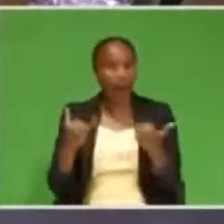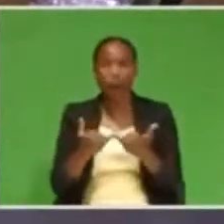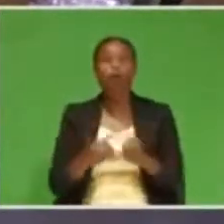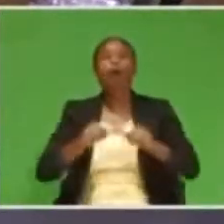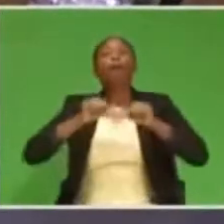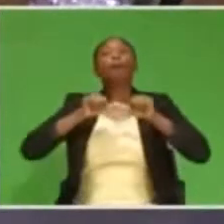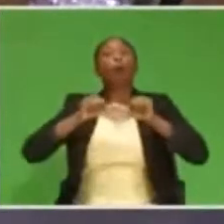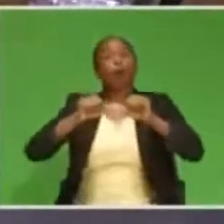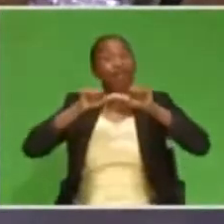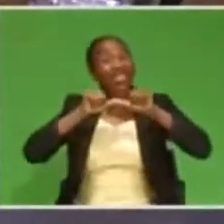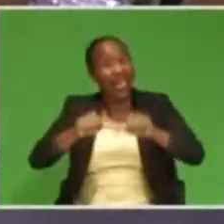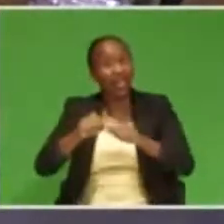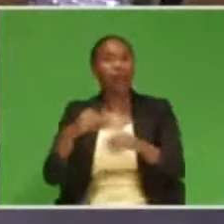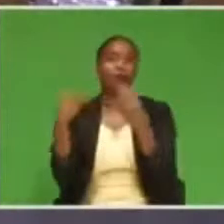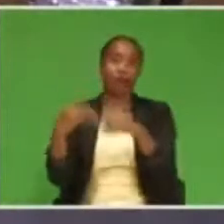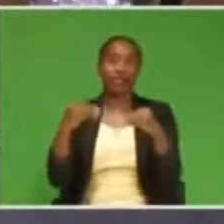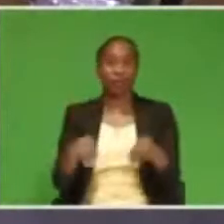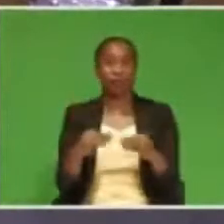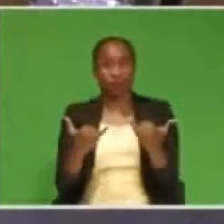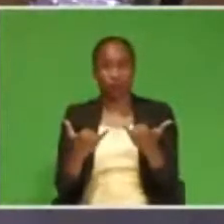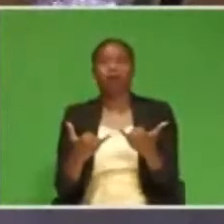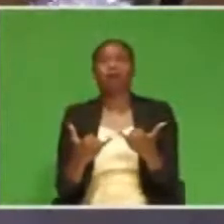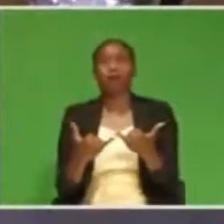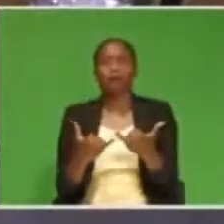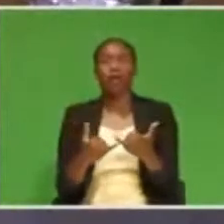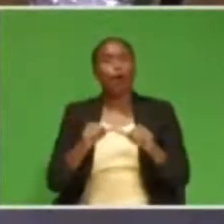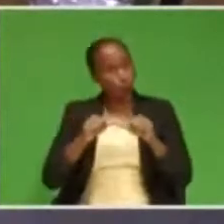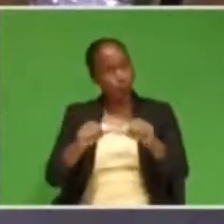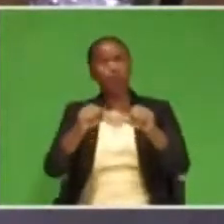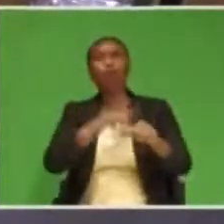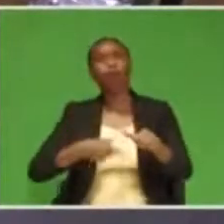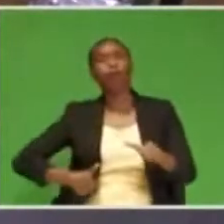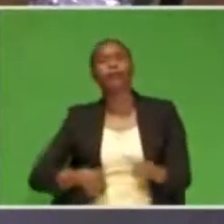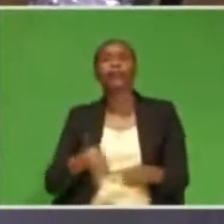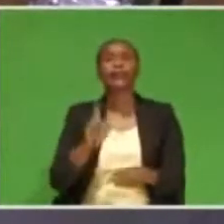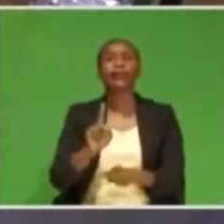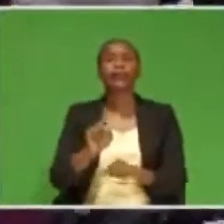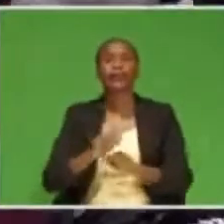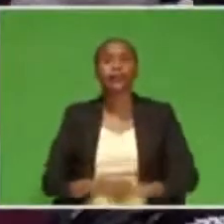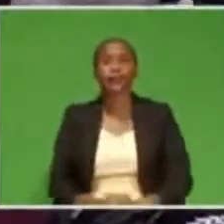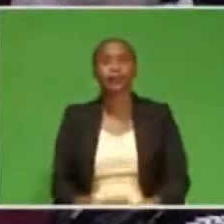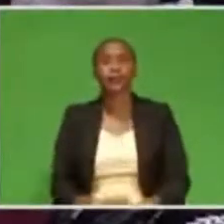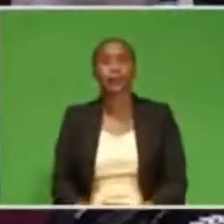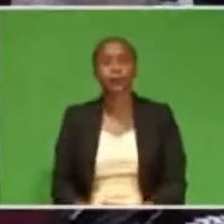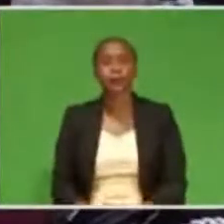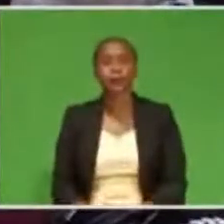proceed with the business of the House. You may continue, Mr. President.